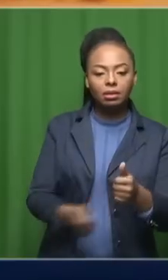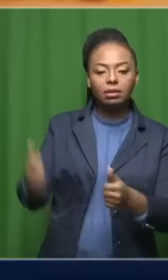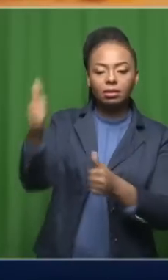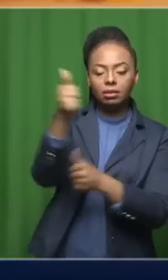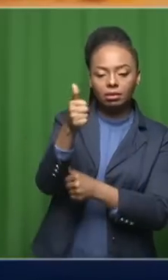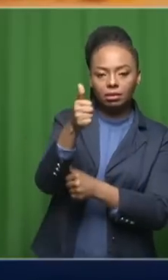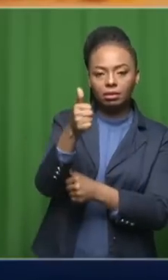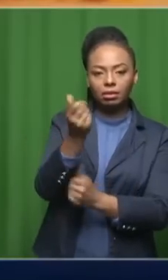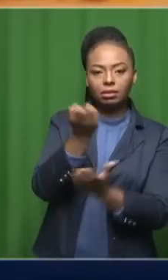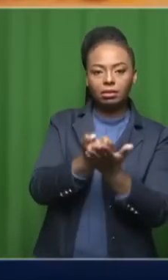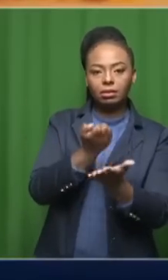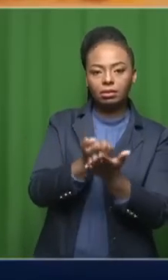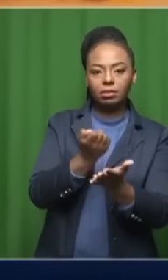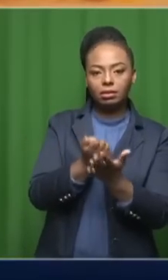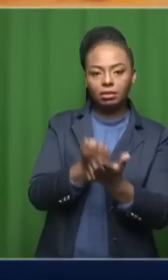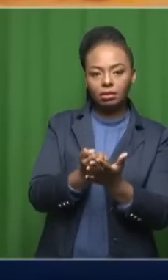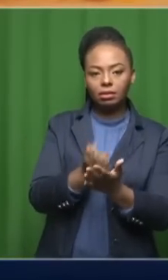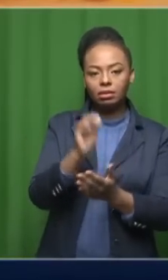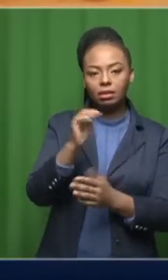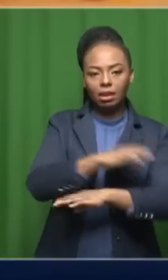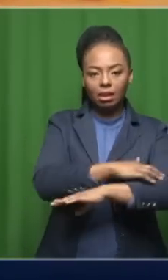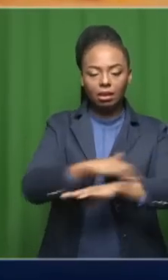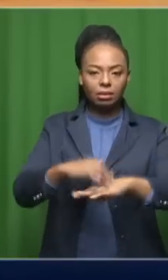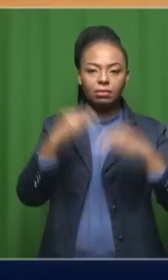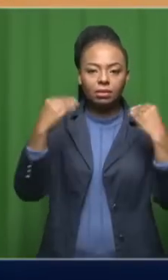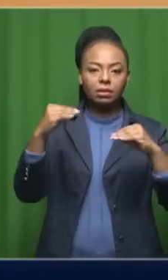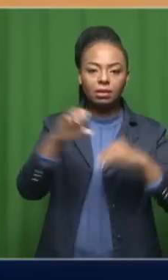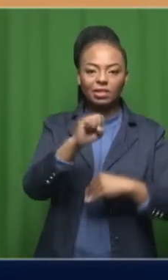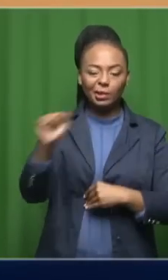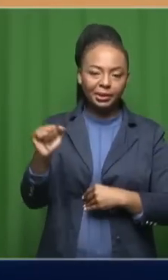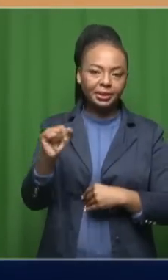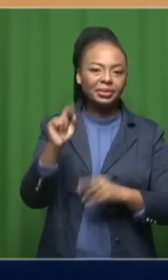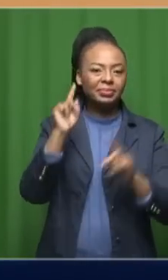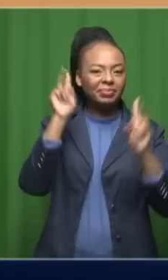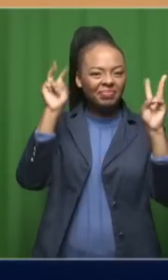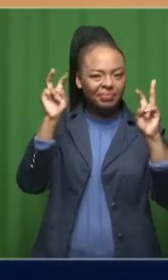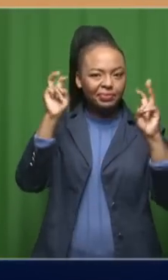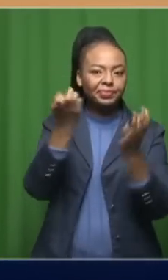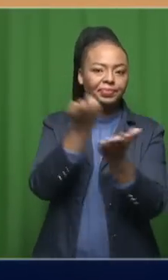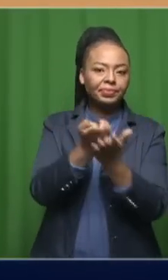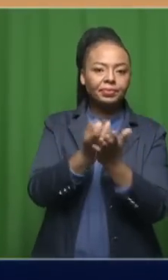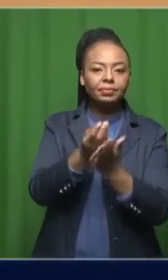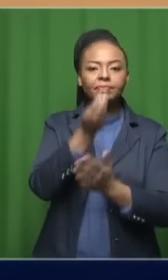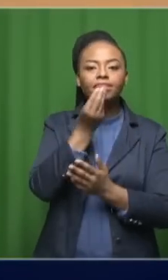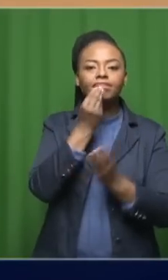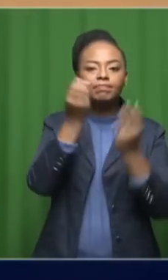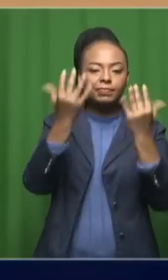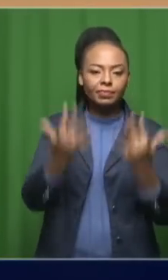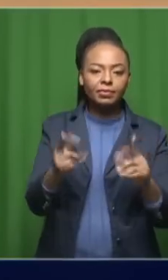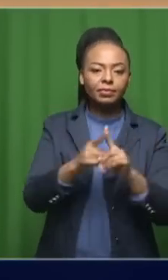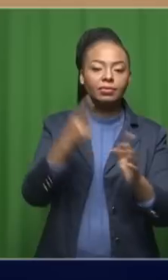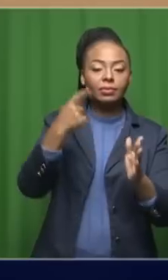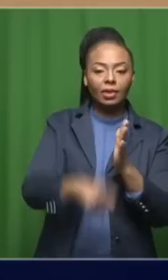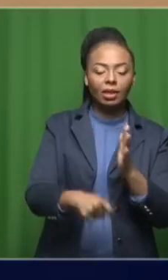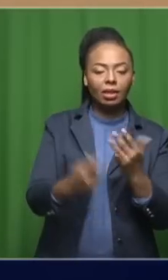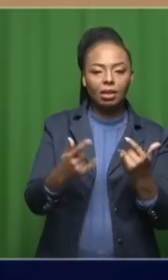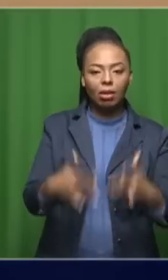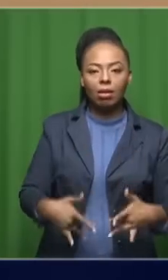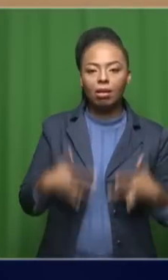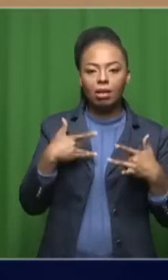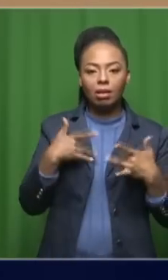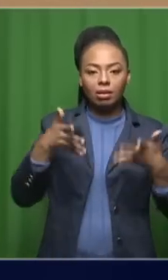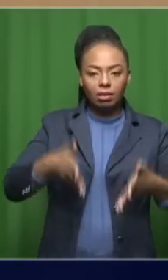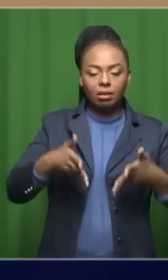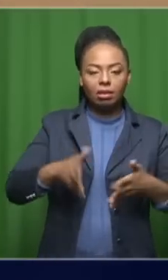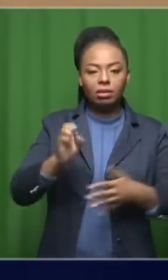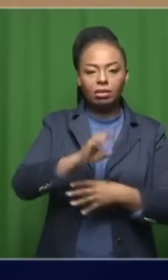at AgriBusiness SA, talking to us about the economy, food prices, and of course, generally the cost of living for households in South